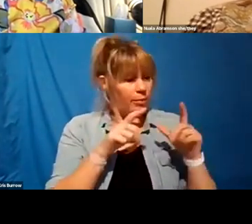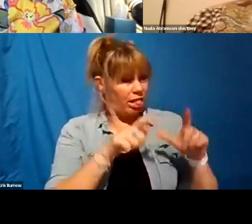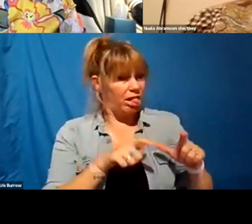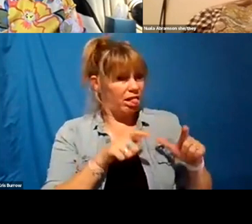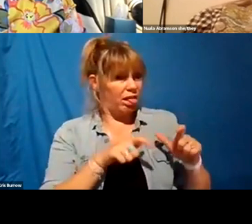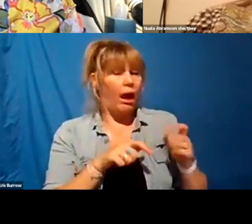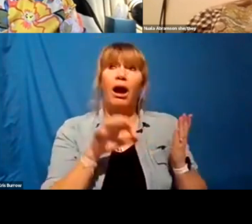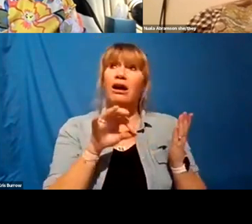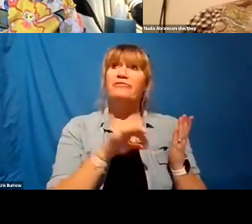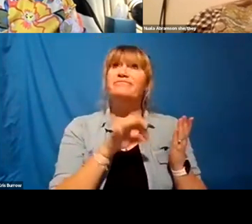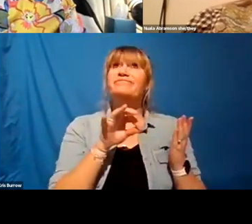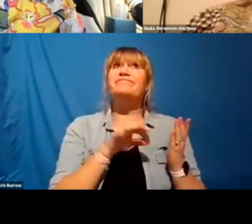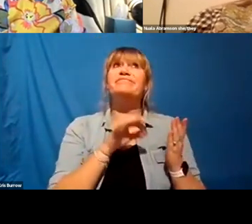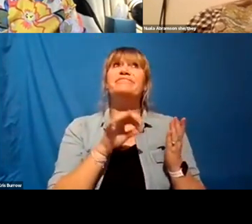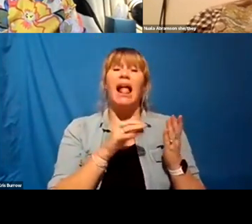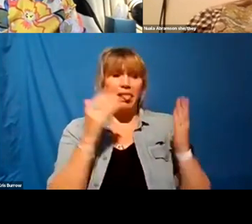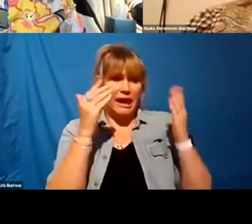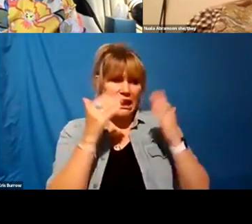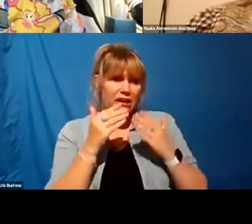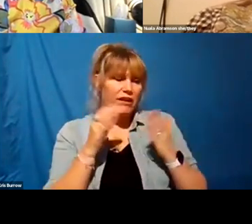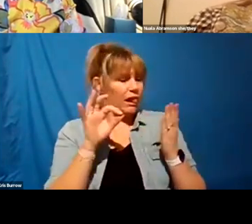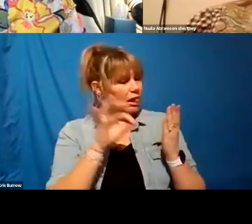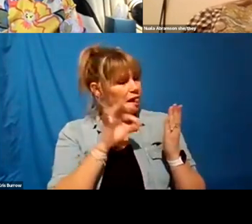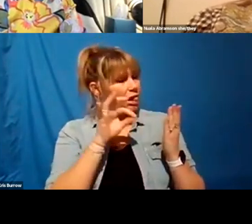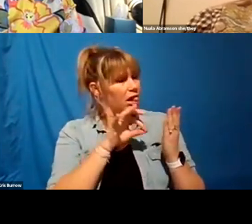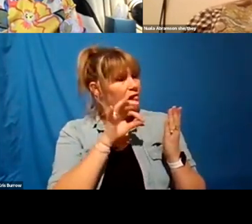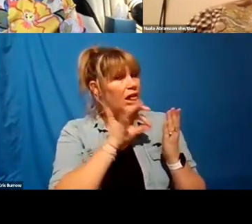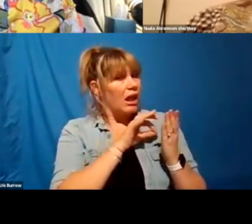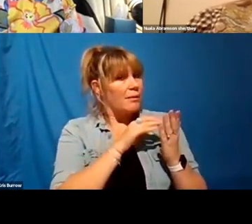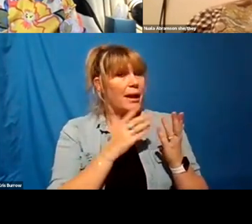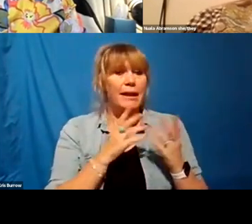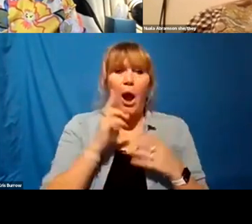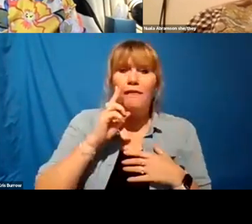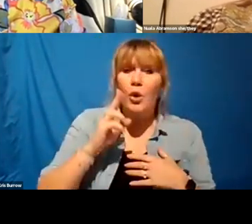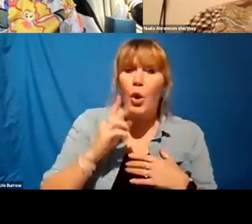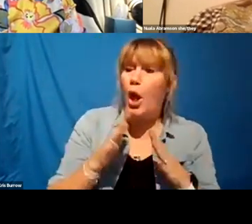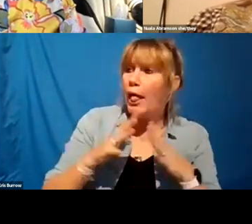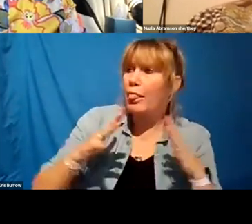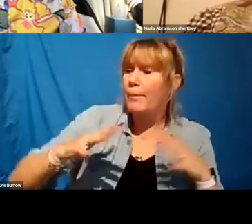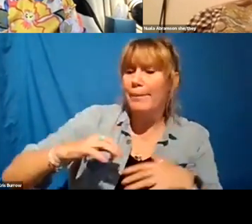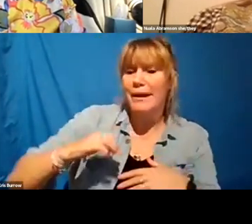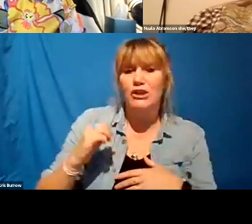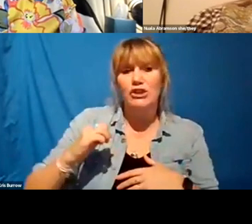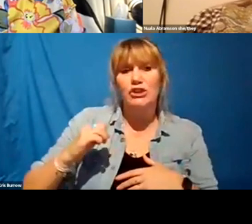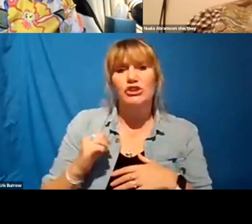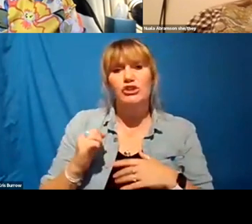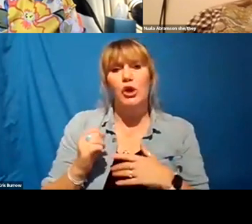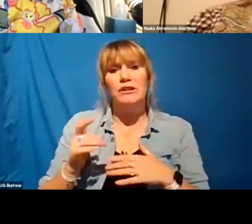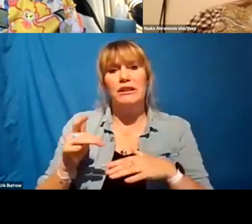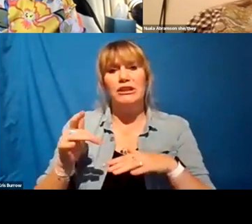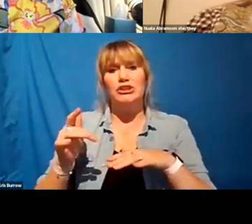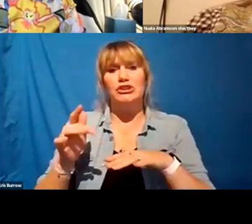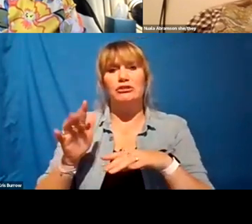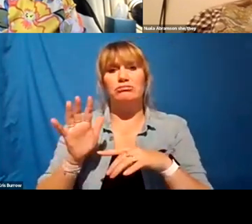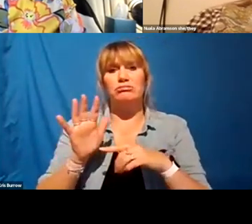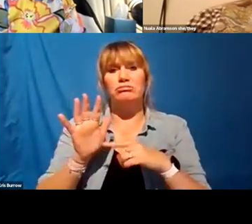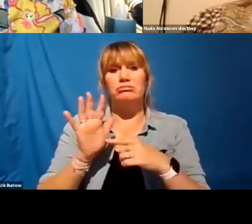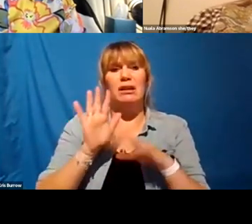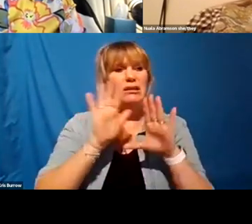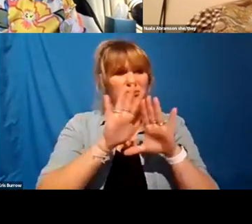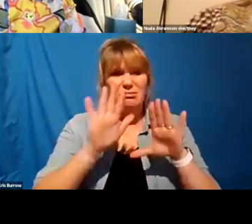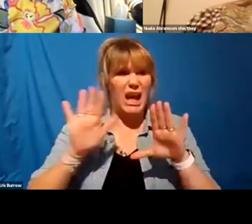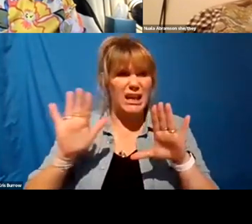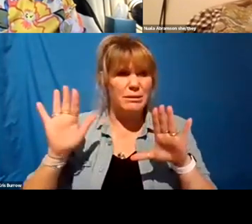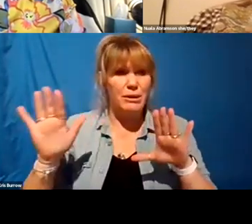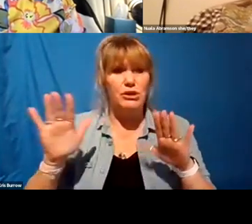I think, like, if you look at now at, like, the big shows in Scotland, the BAS and the SSA shows, you will